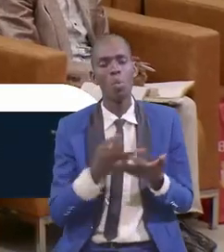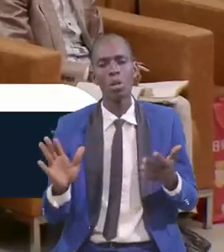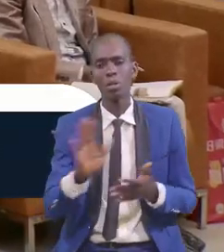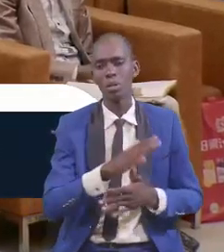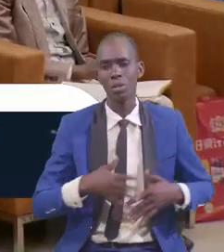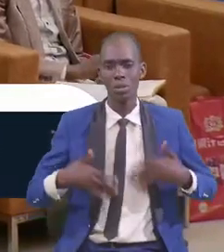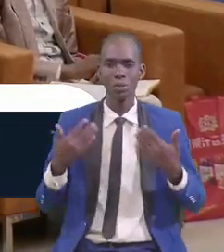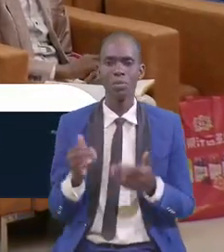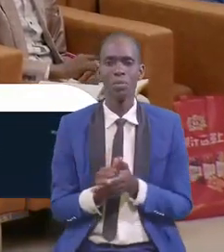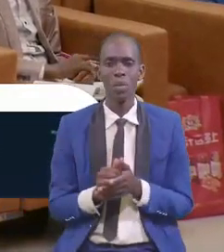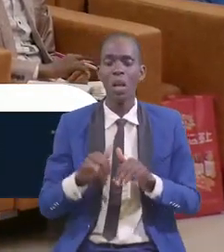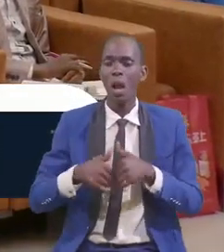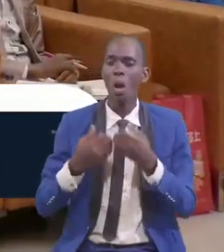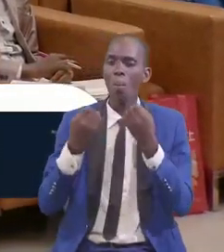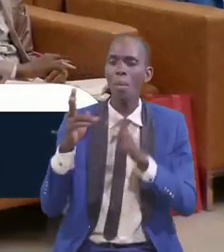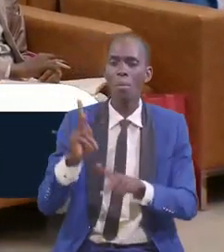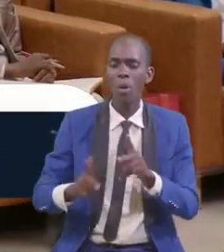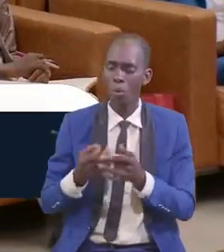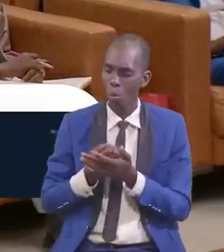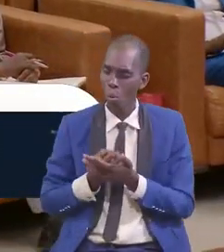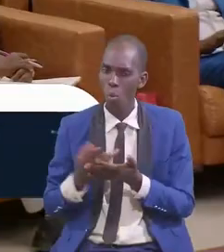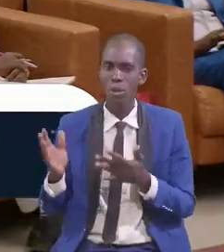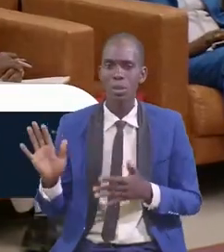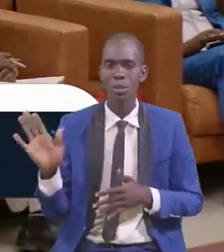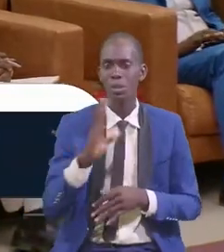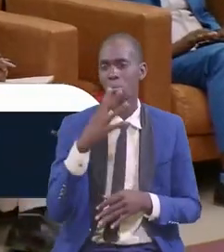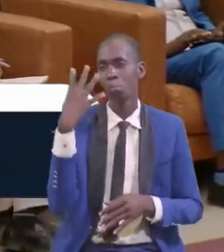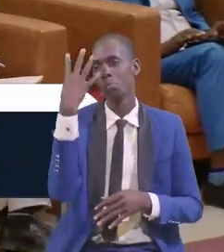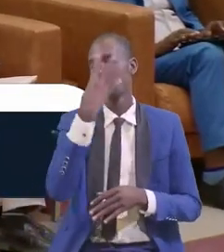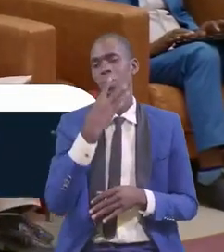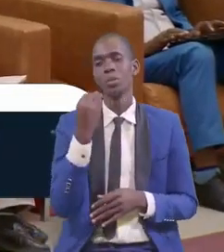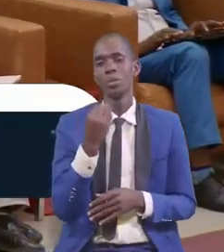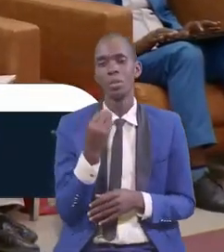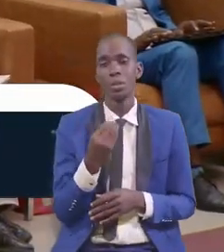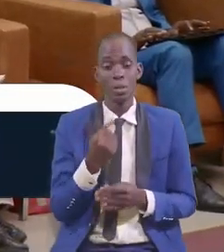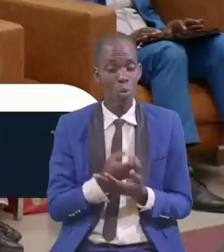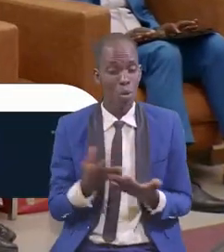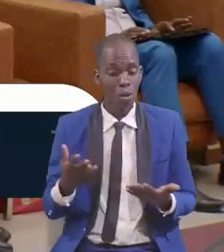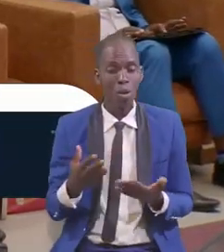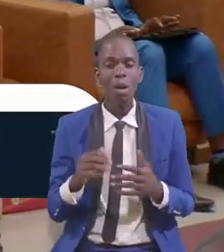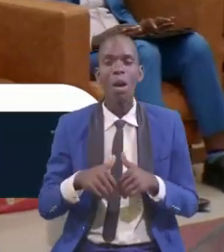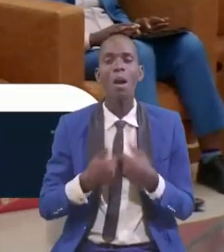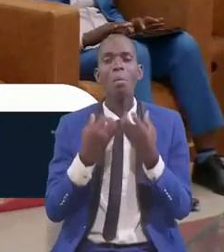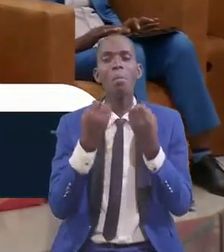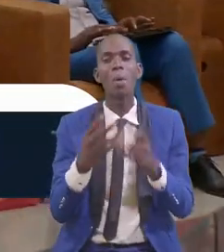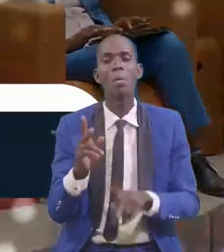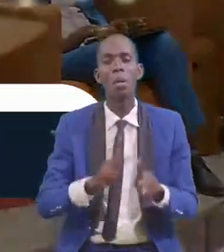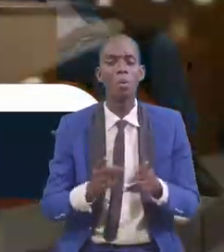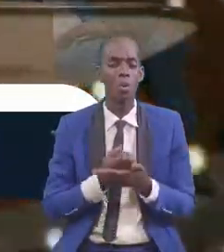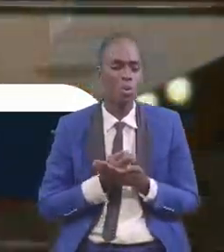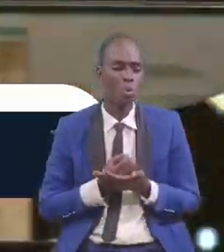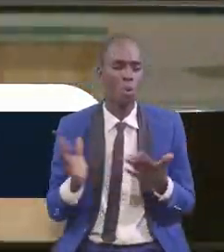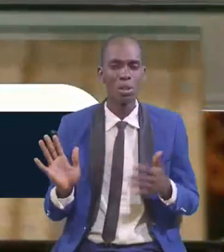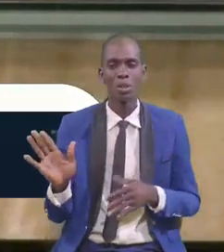The wastage. How many people waste their beauty? The wastage. How many people waste